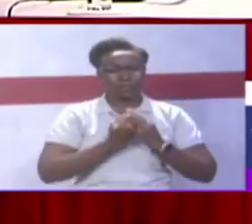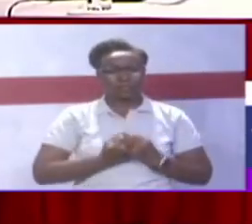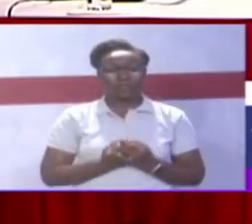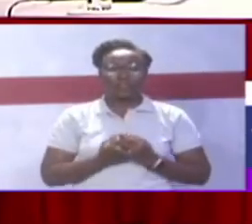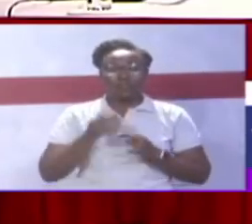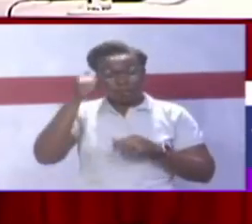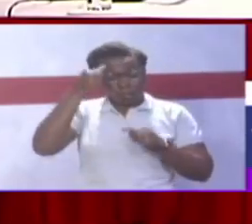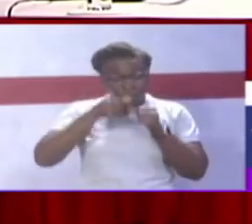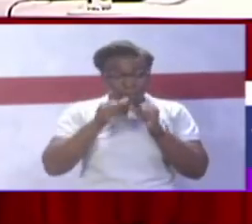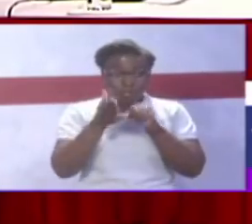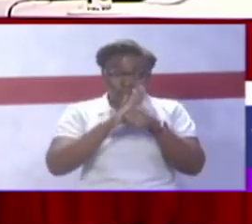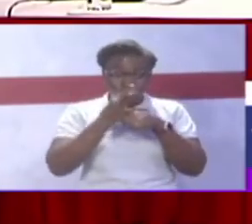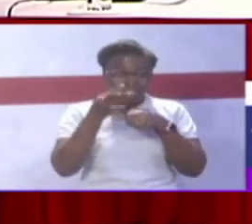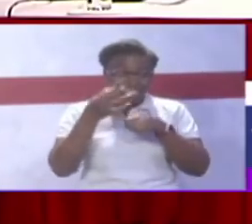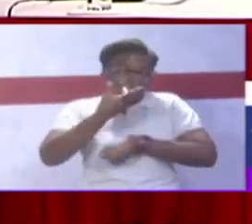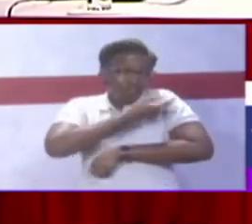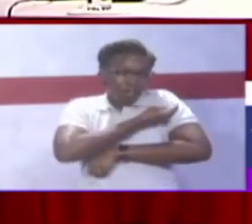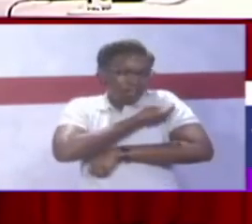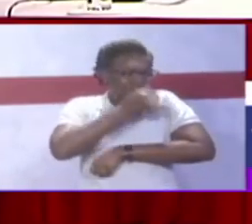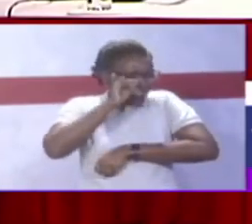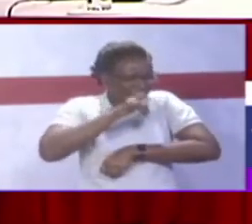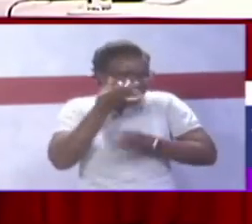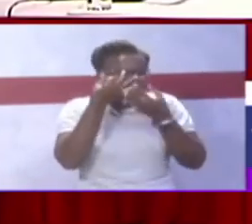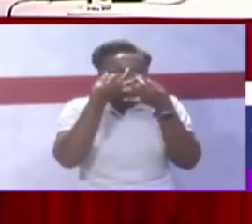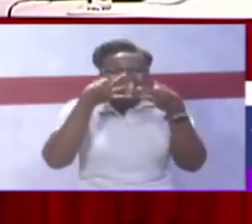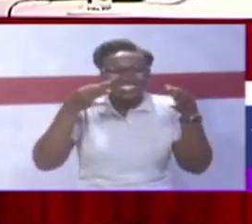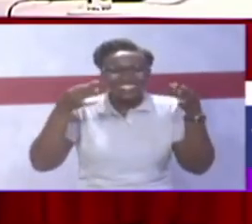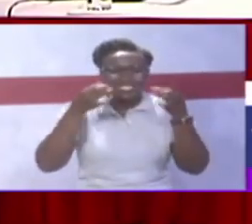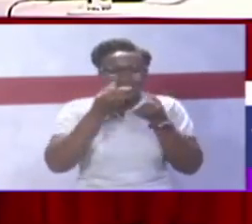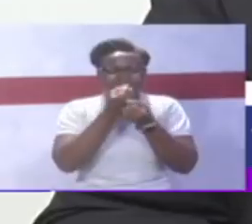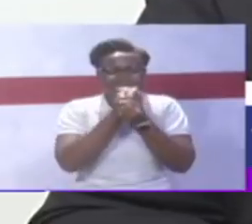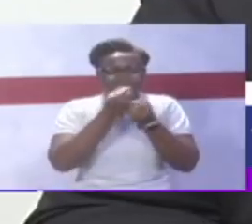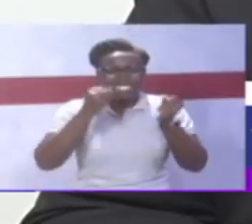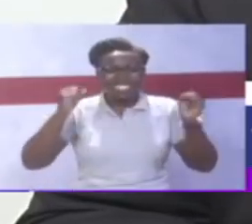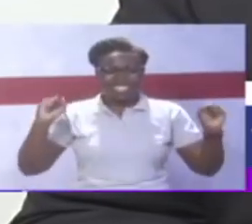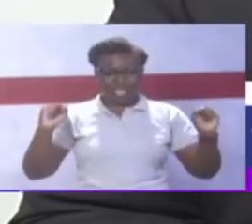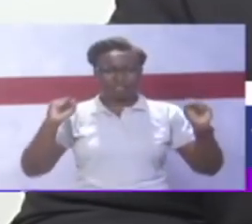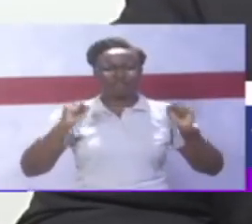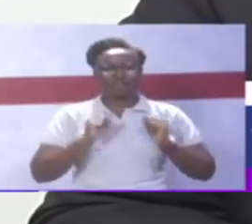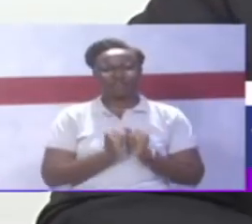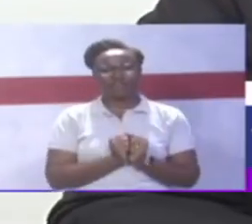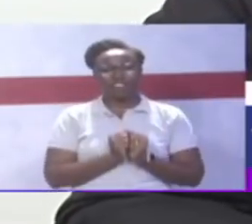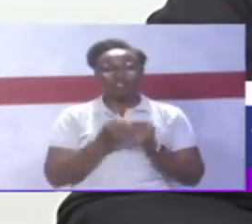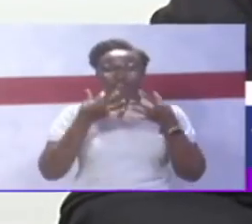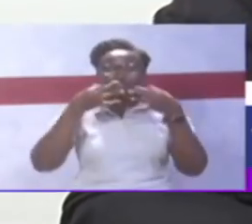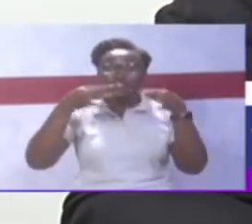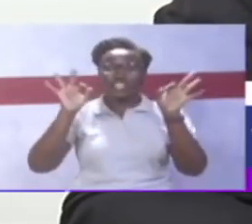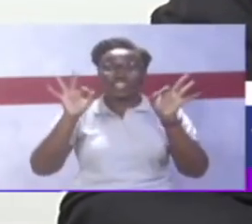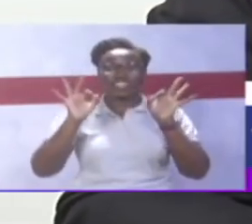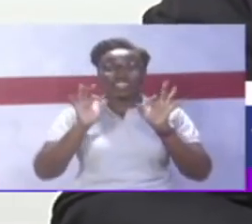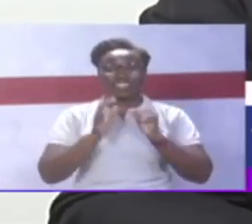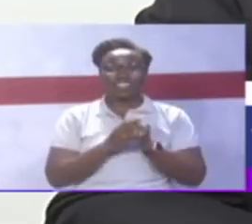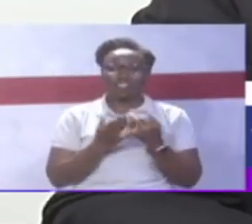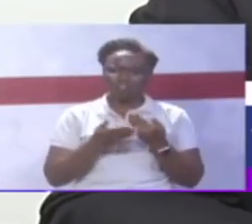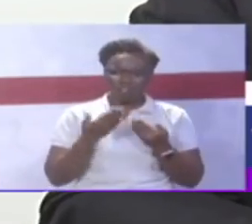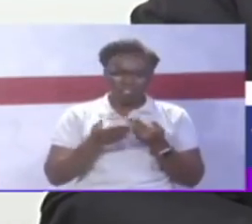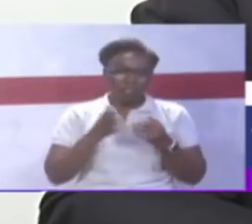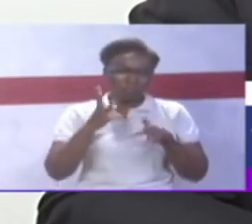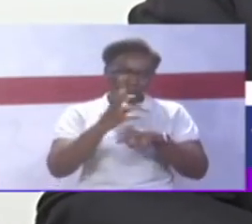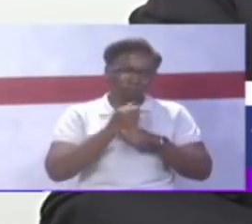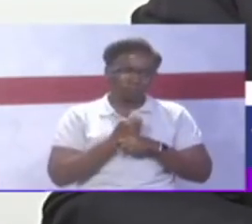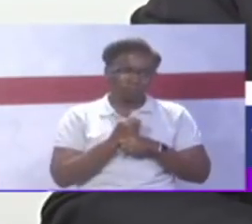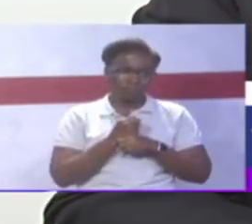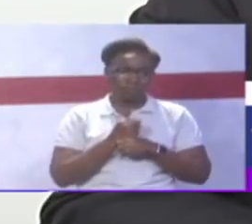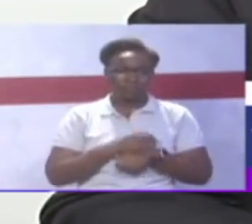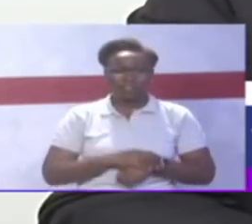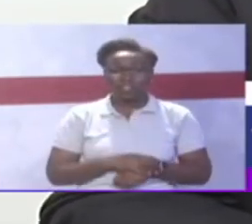safe, they're effective, free, available, and accessible. No appointments necessary. If you